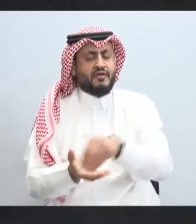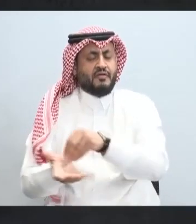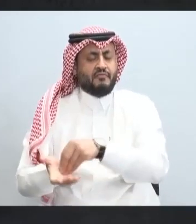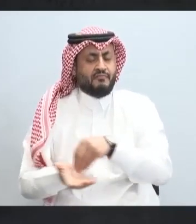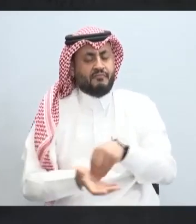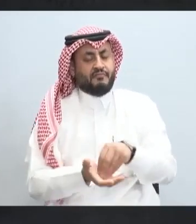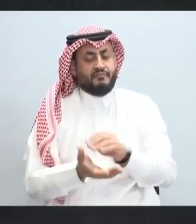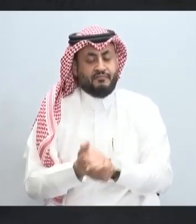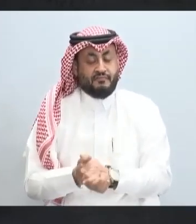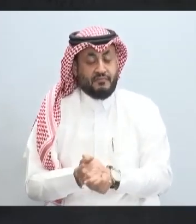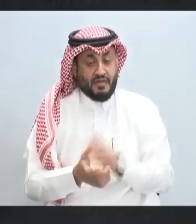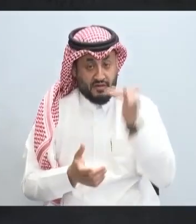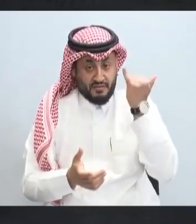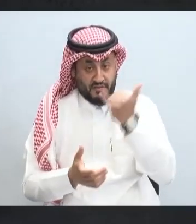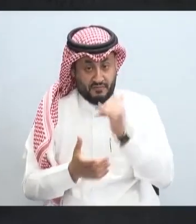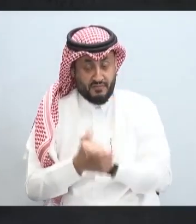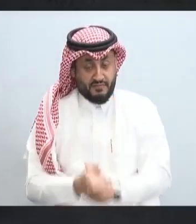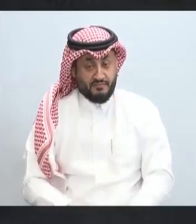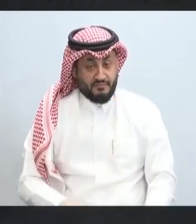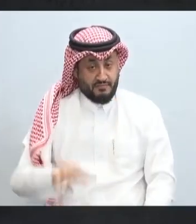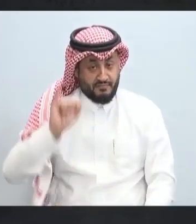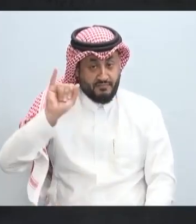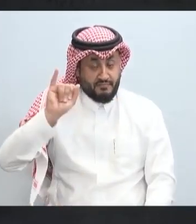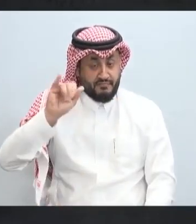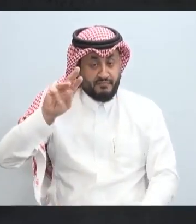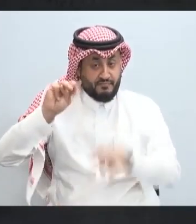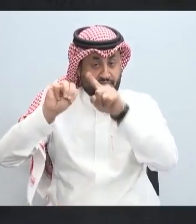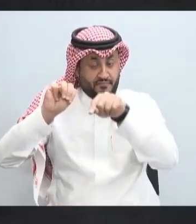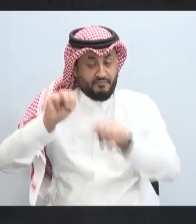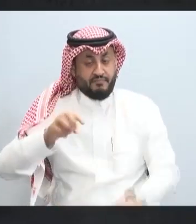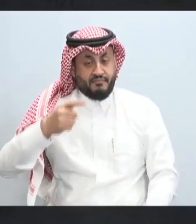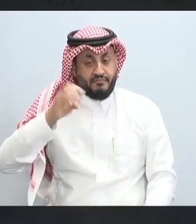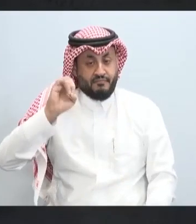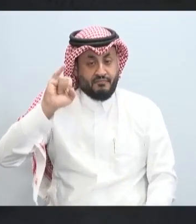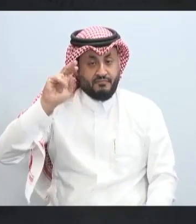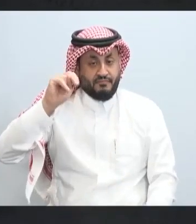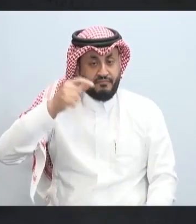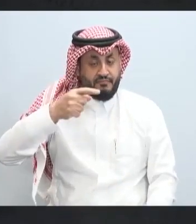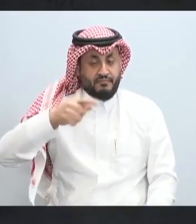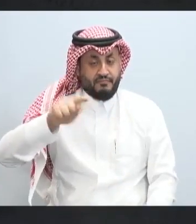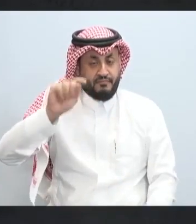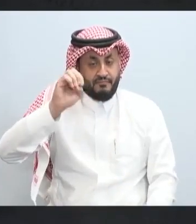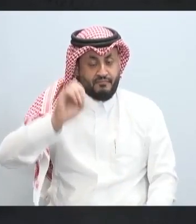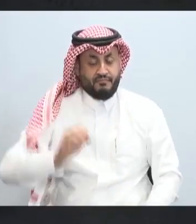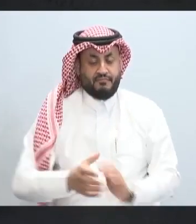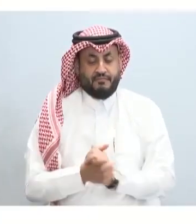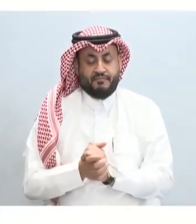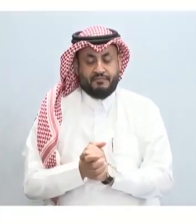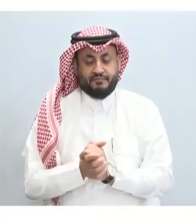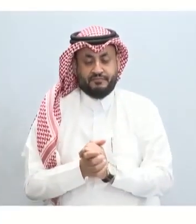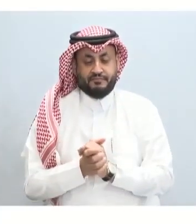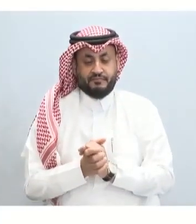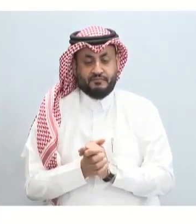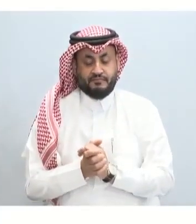Auckland. I am going to Berlin. So here my partner should start his answer with, I